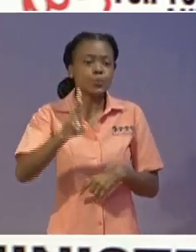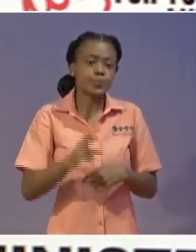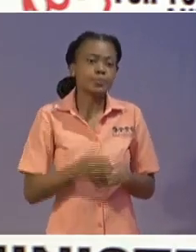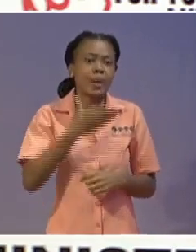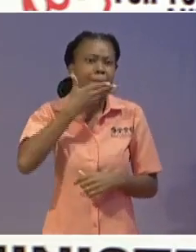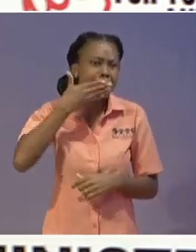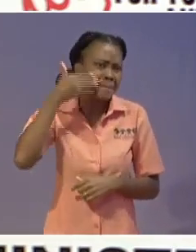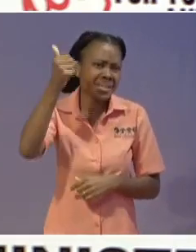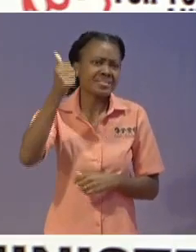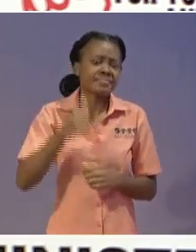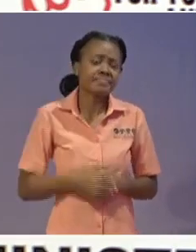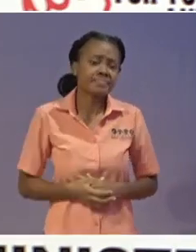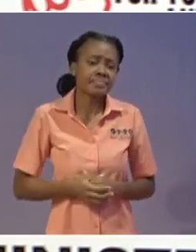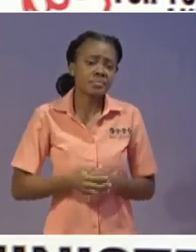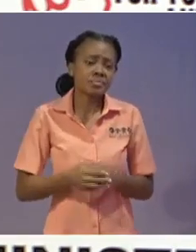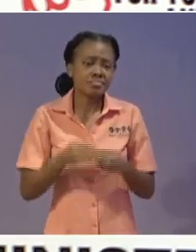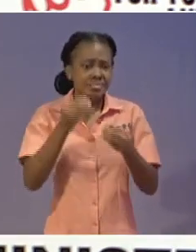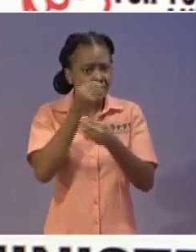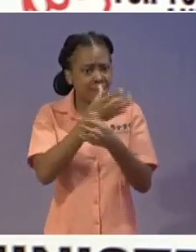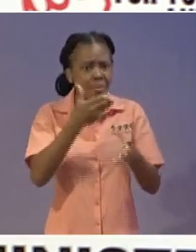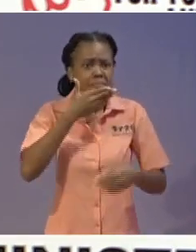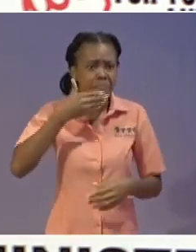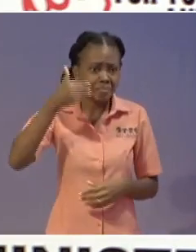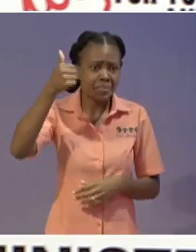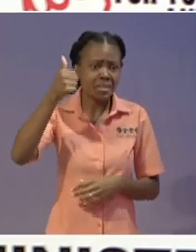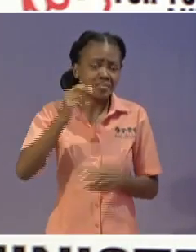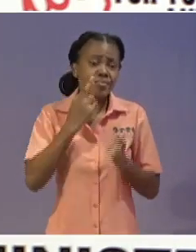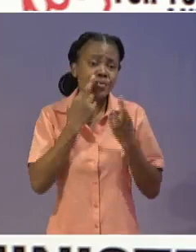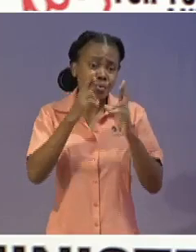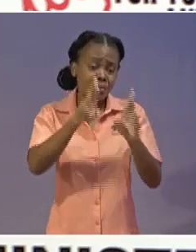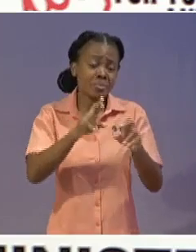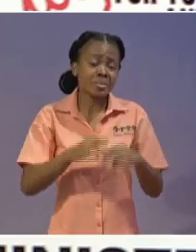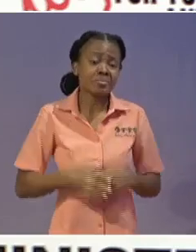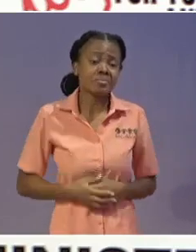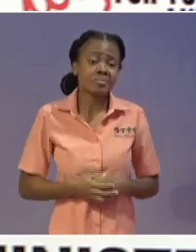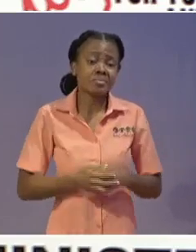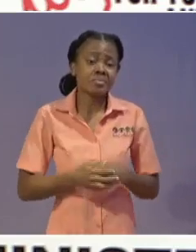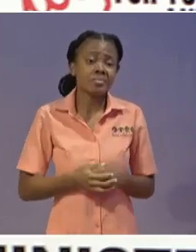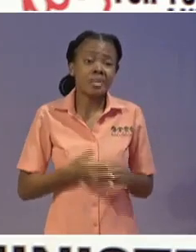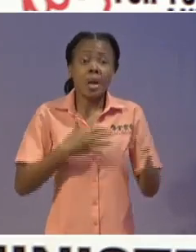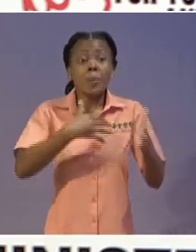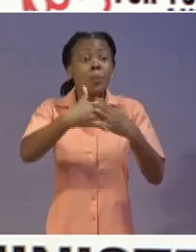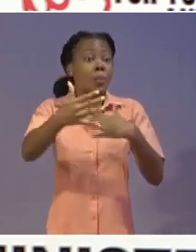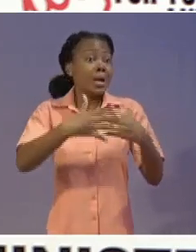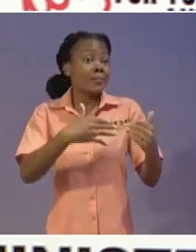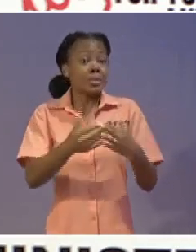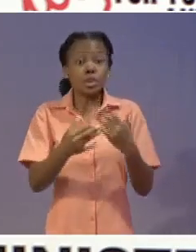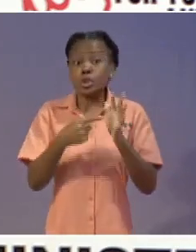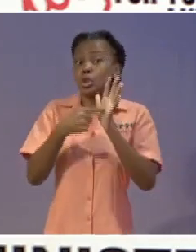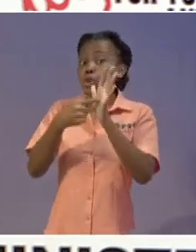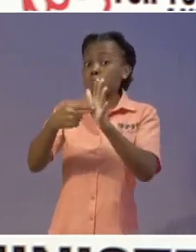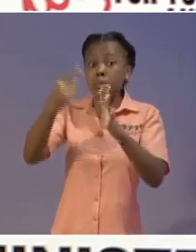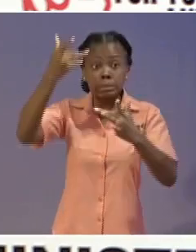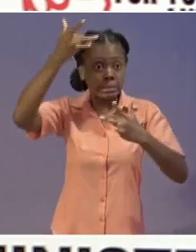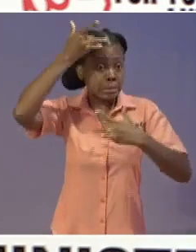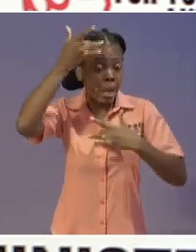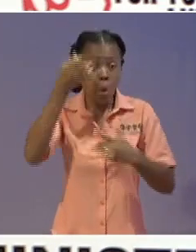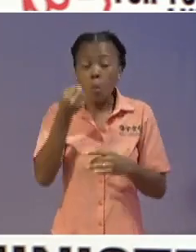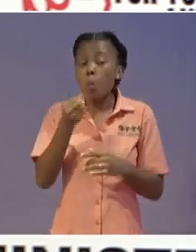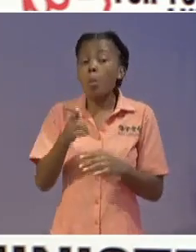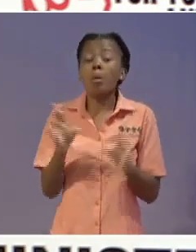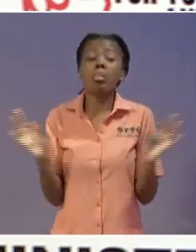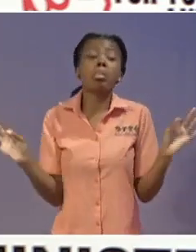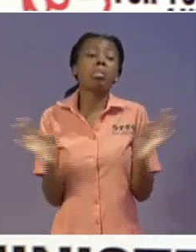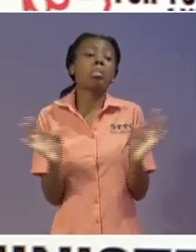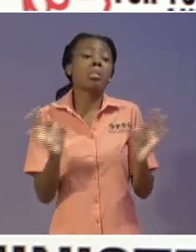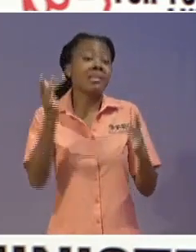gives better results for persons that have symptomatic disease as opposed to asymptomatic disease. It's prone to false negatives, and we continue